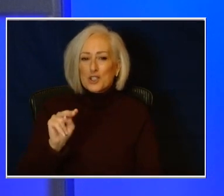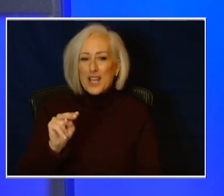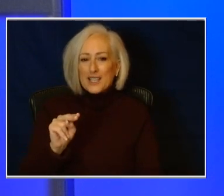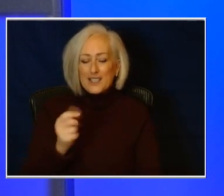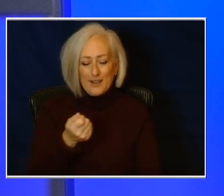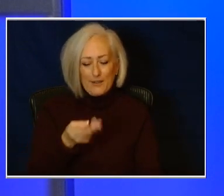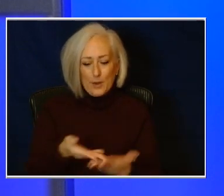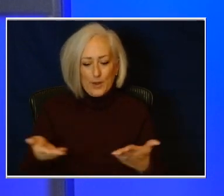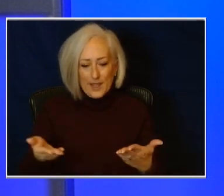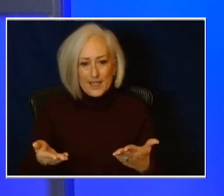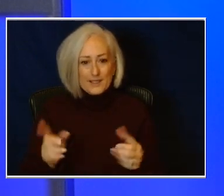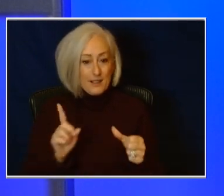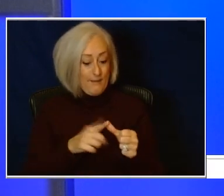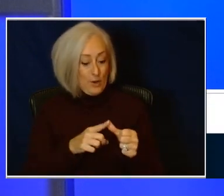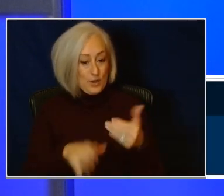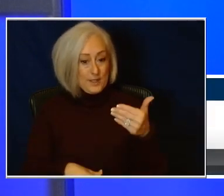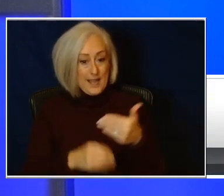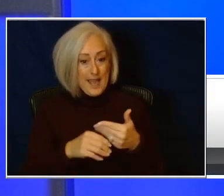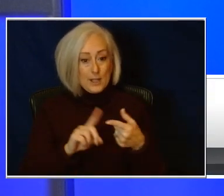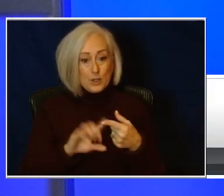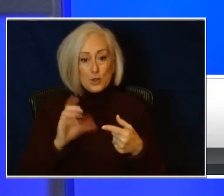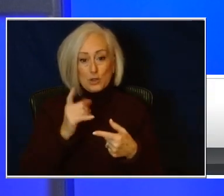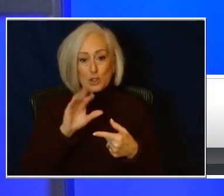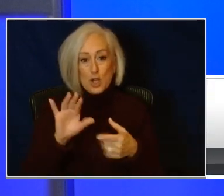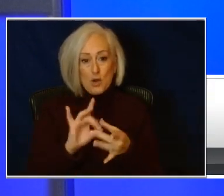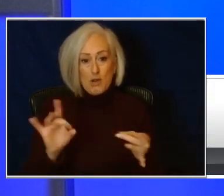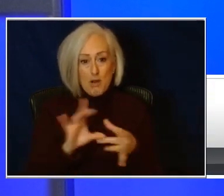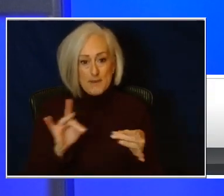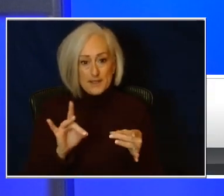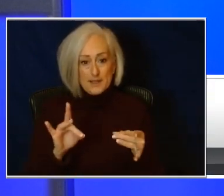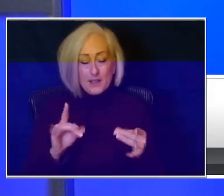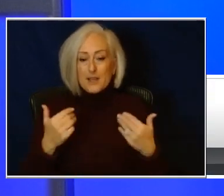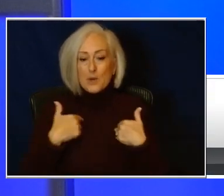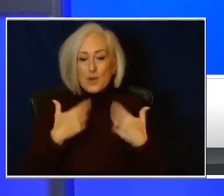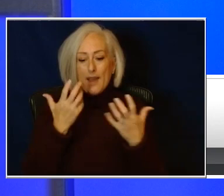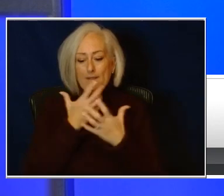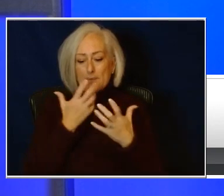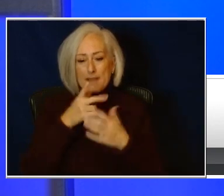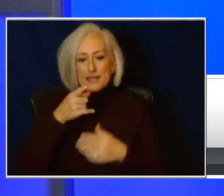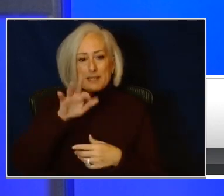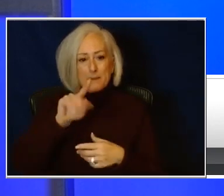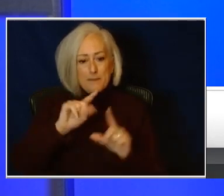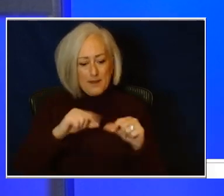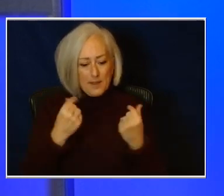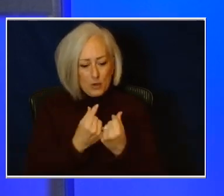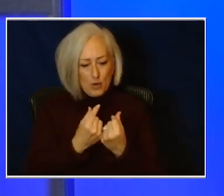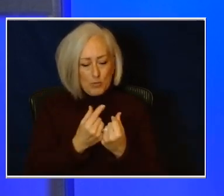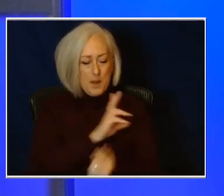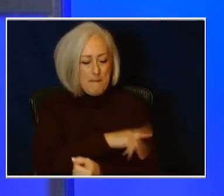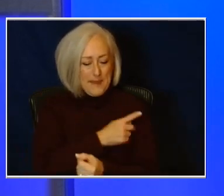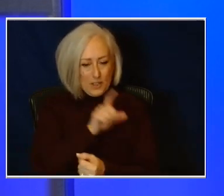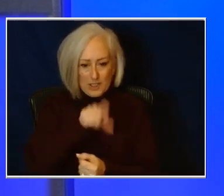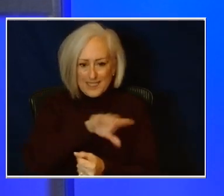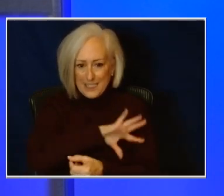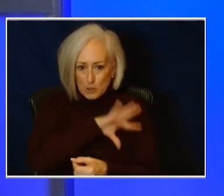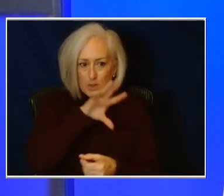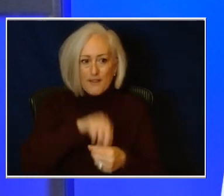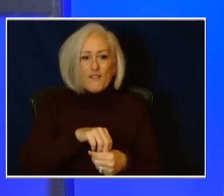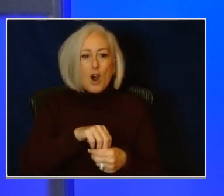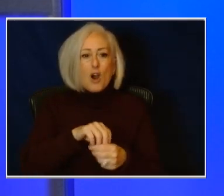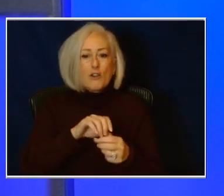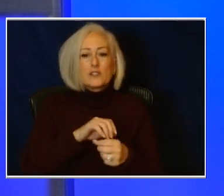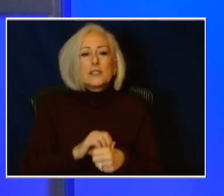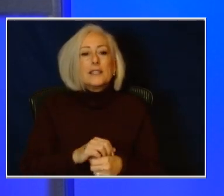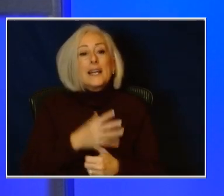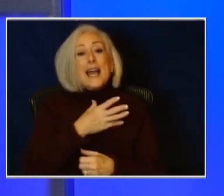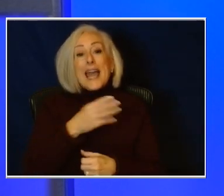want to add to what Cheryl was saying. We have an incredible Pivot group. Patients can really get involved and contribute. And I